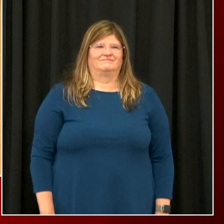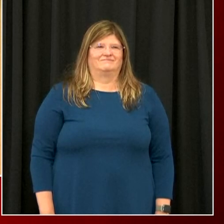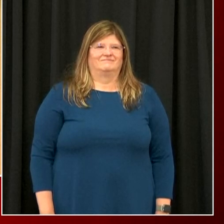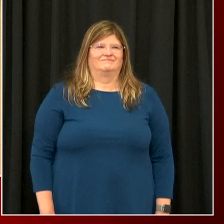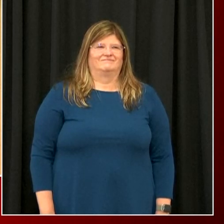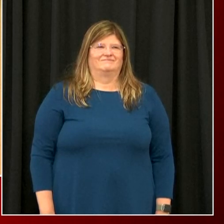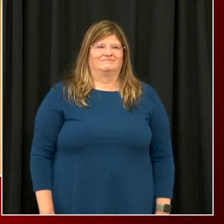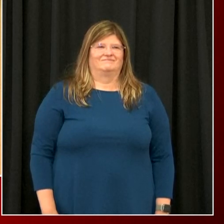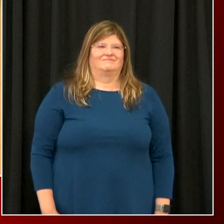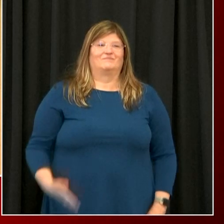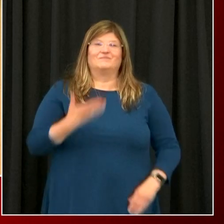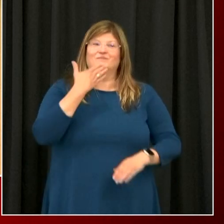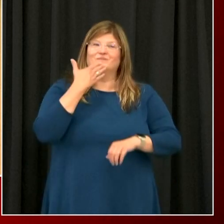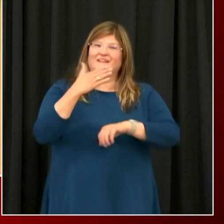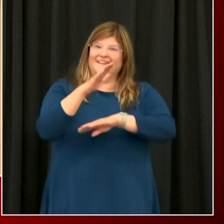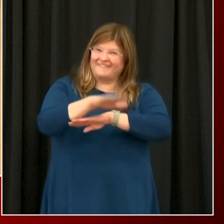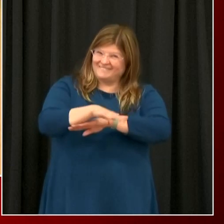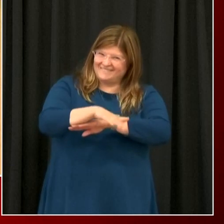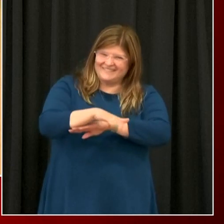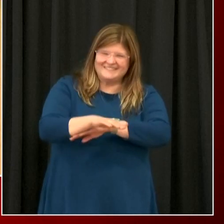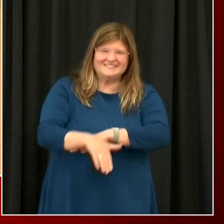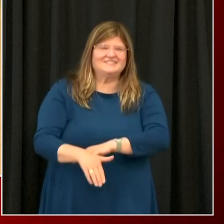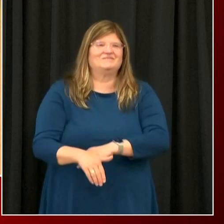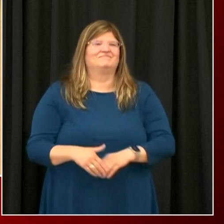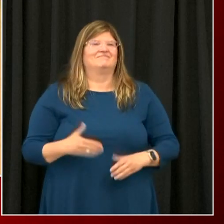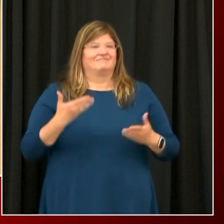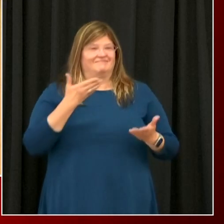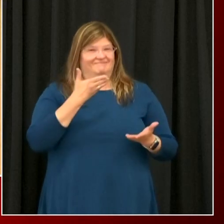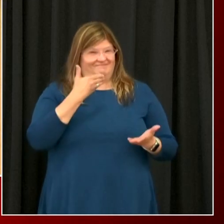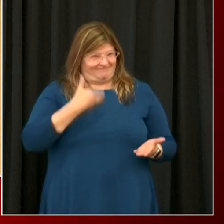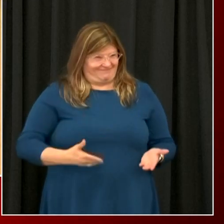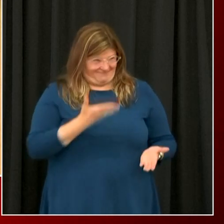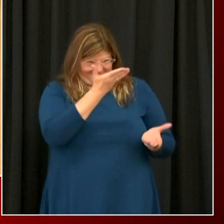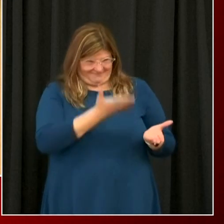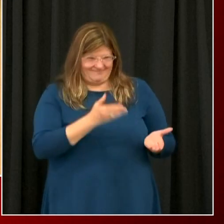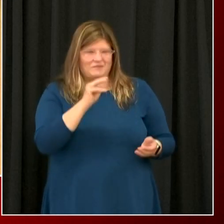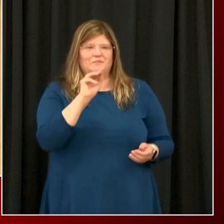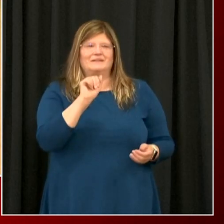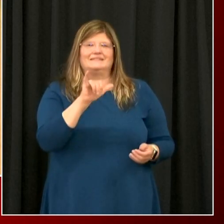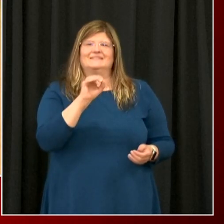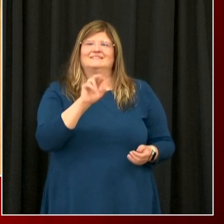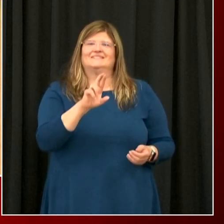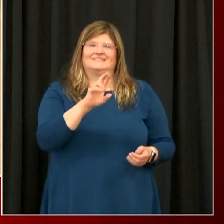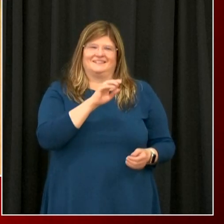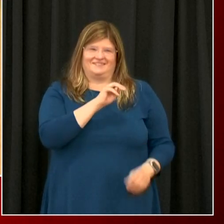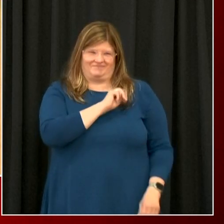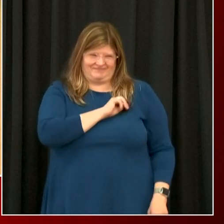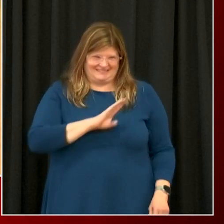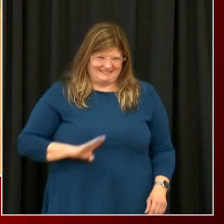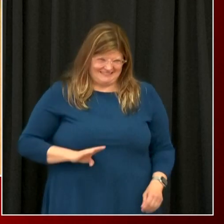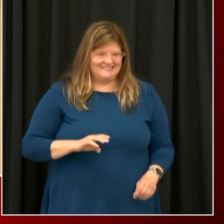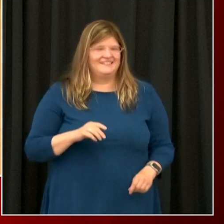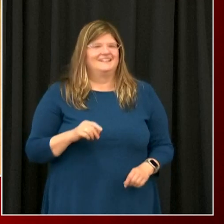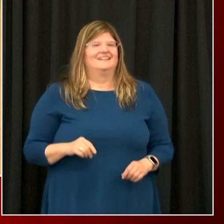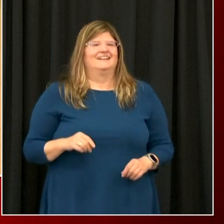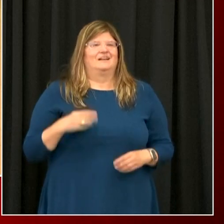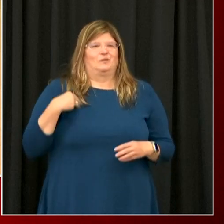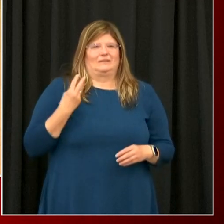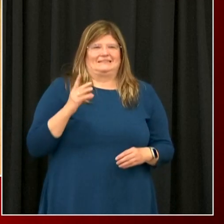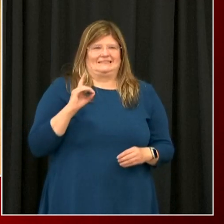Good afternoon. I'm Muriel Bowser. I'm the Mayor of Washington, D.C., and today I am going